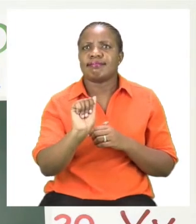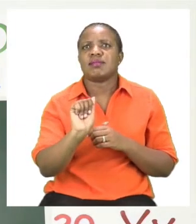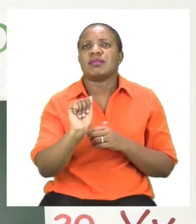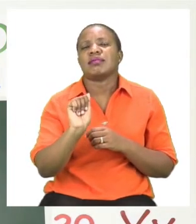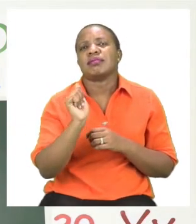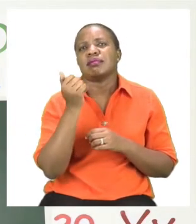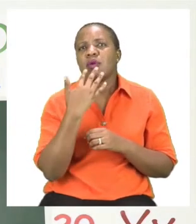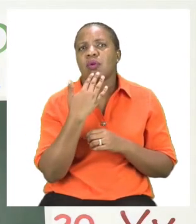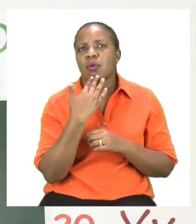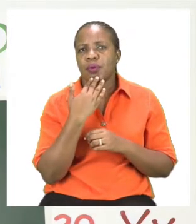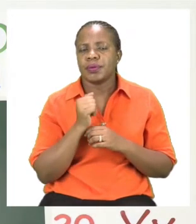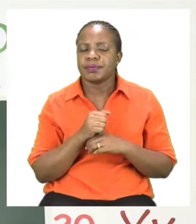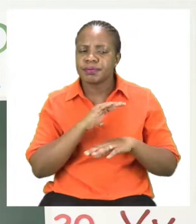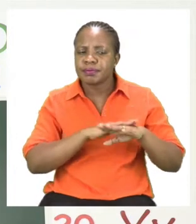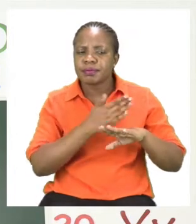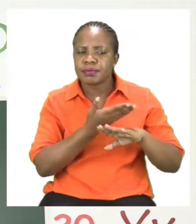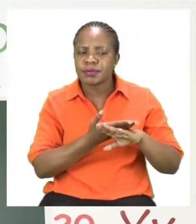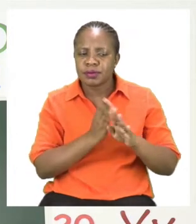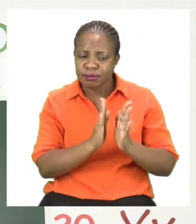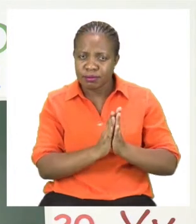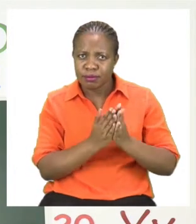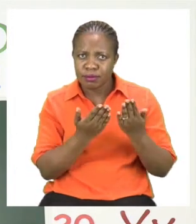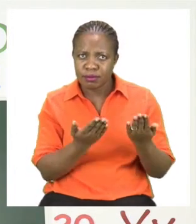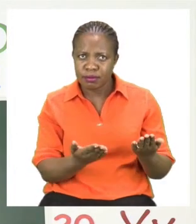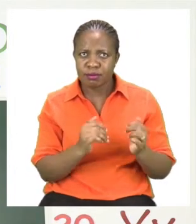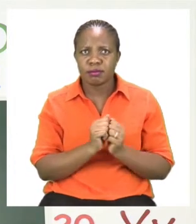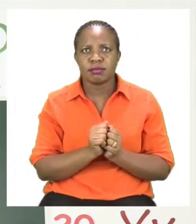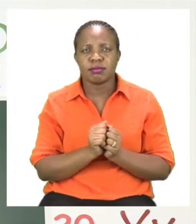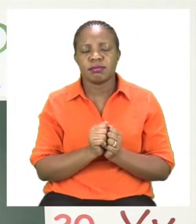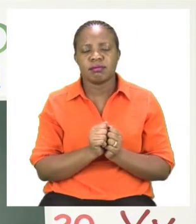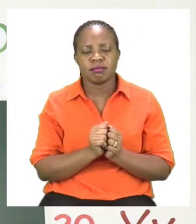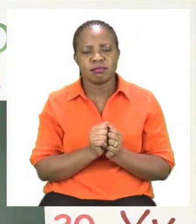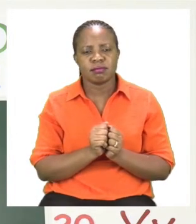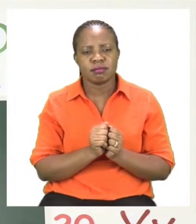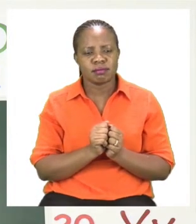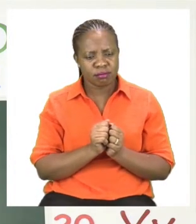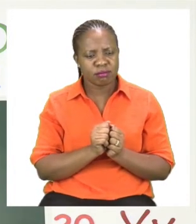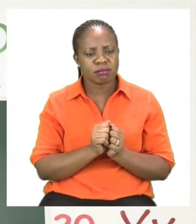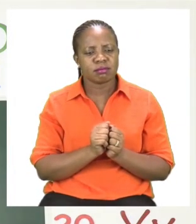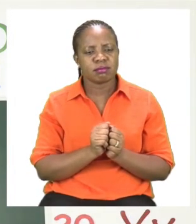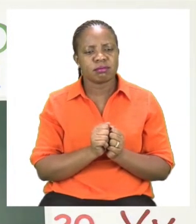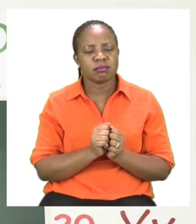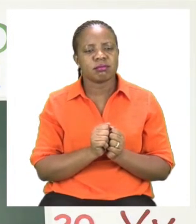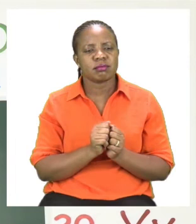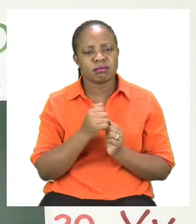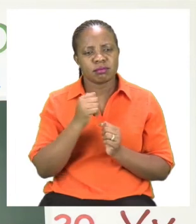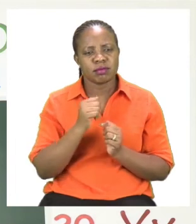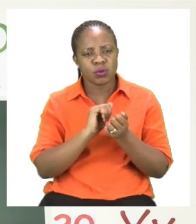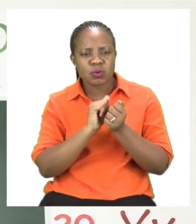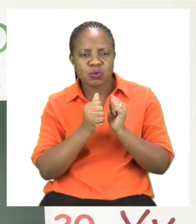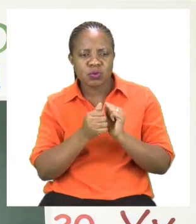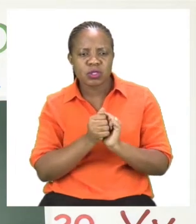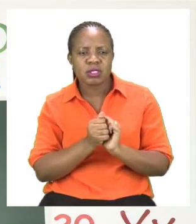the book I have here, I can say, this is my book,